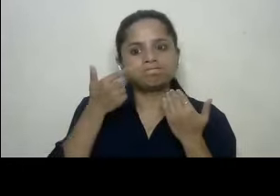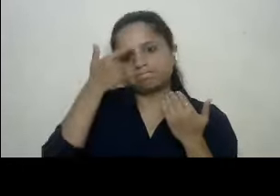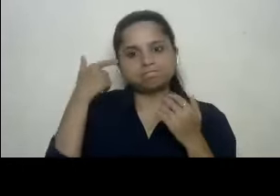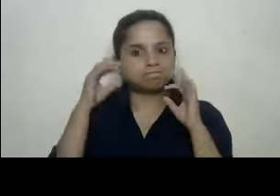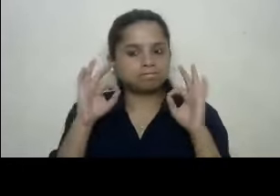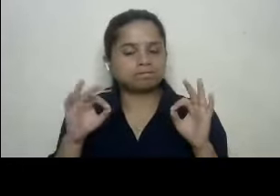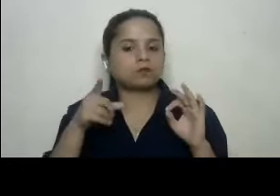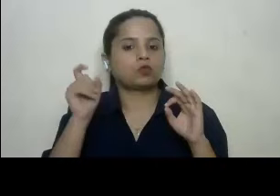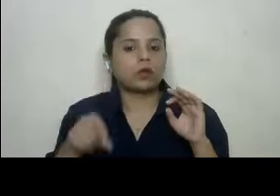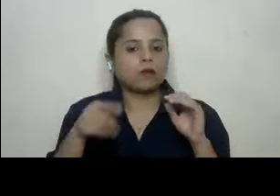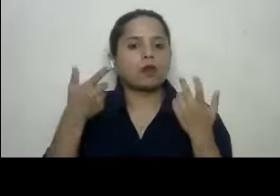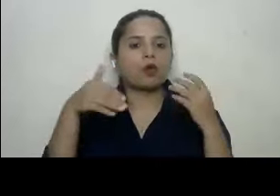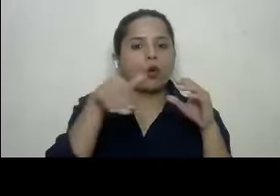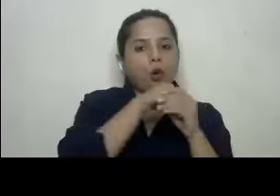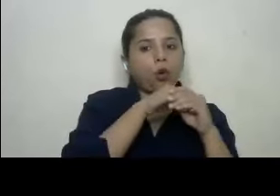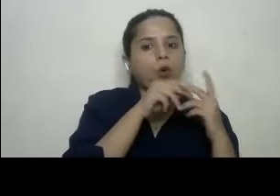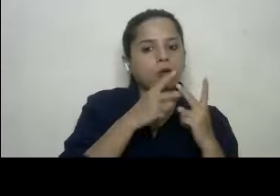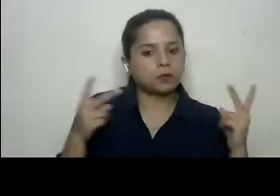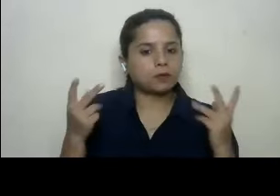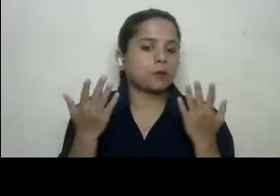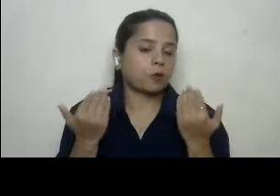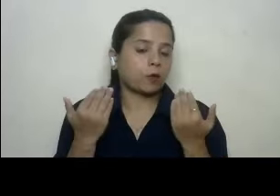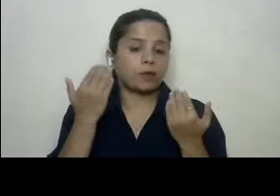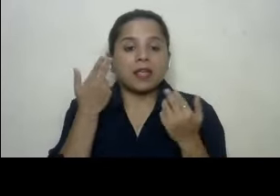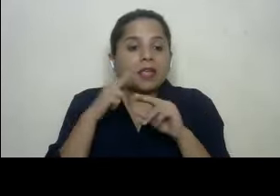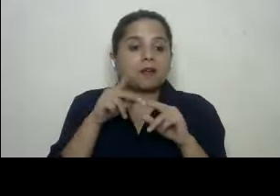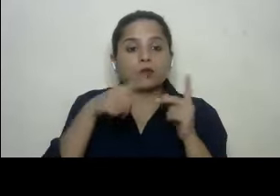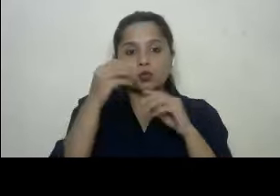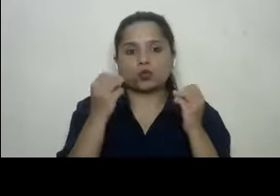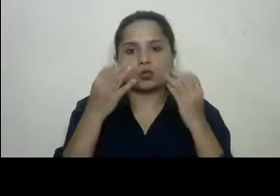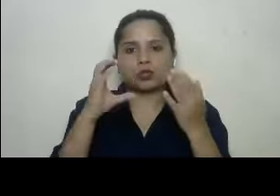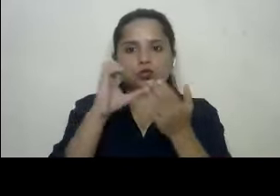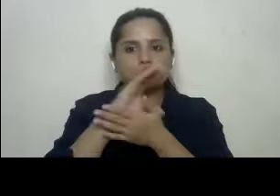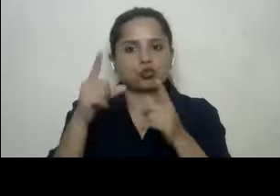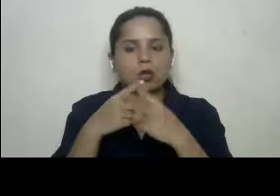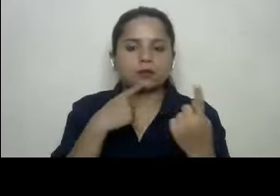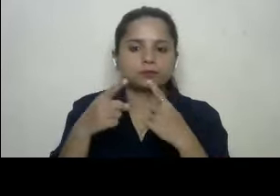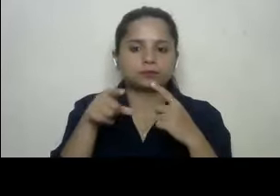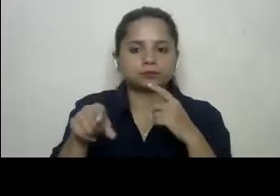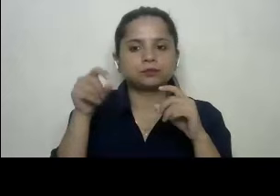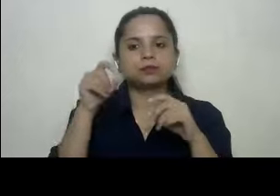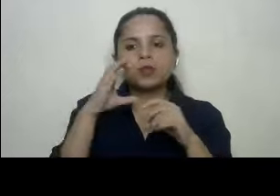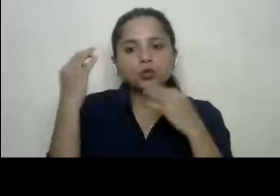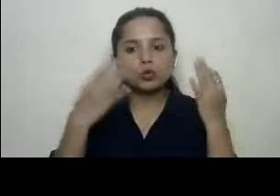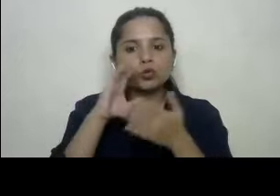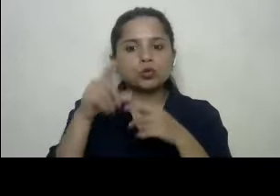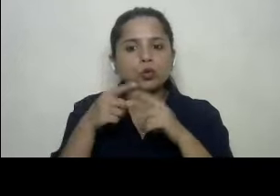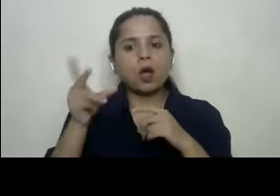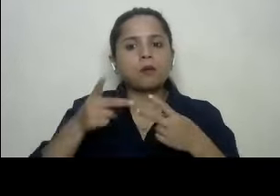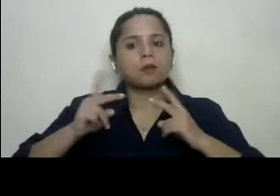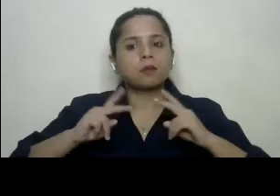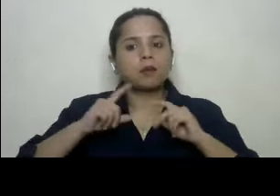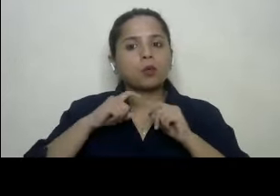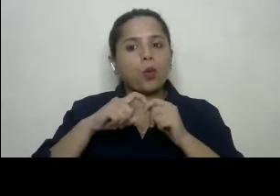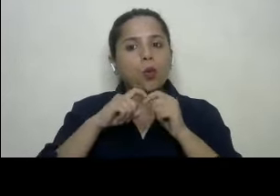maintain context, because if you're starting a chat, till you start a new chat, it will keep replying to the questions that